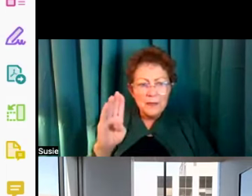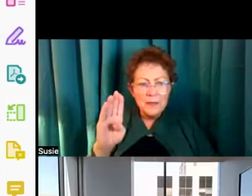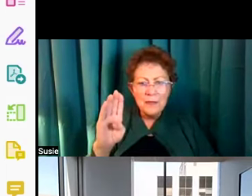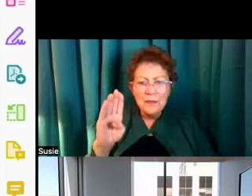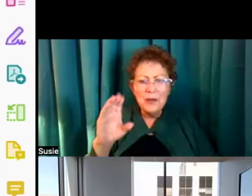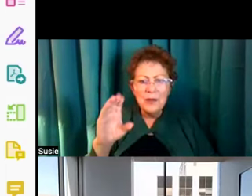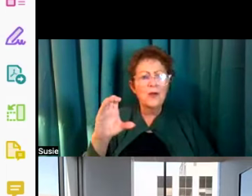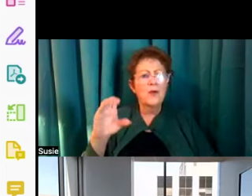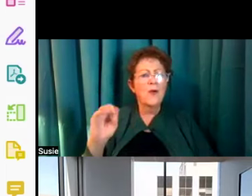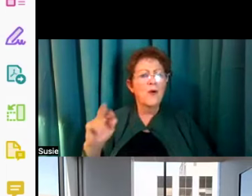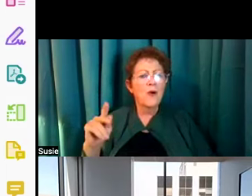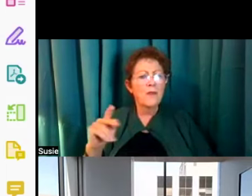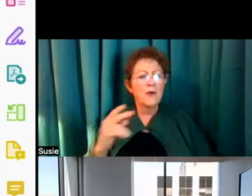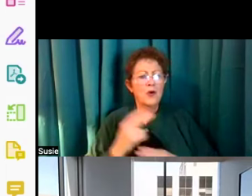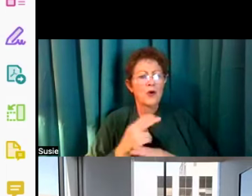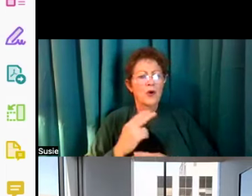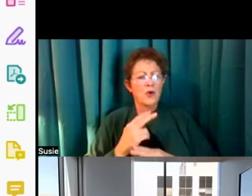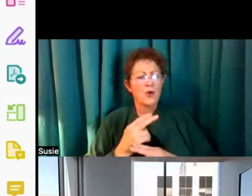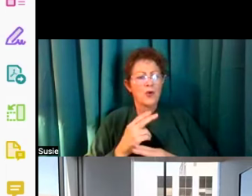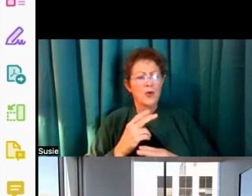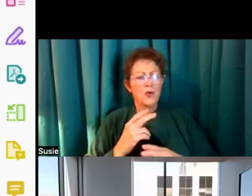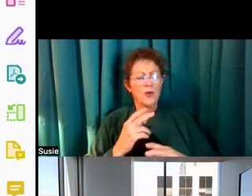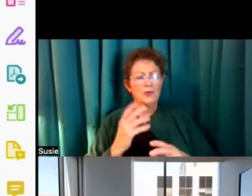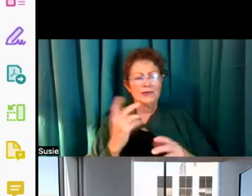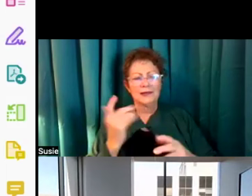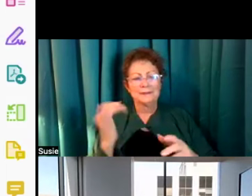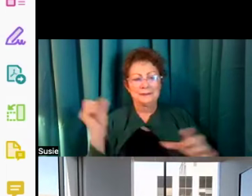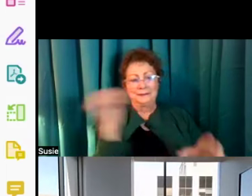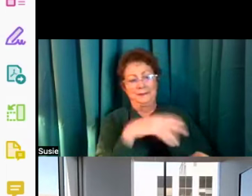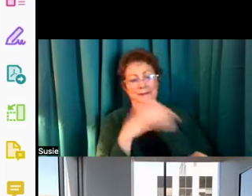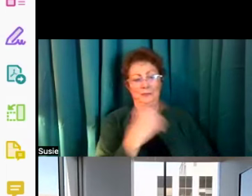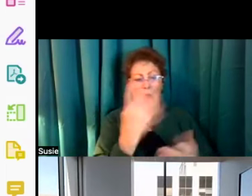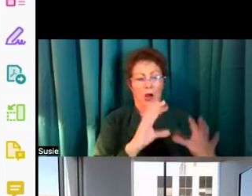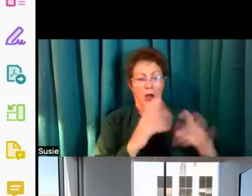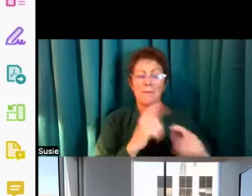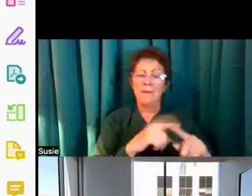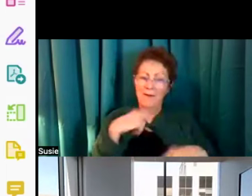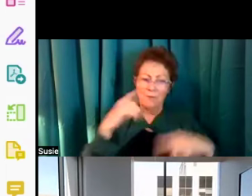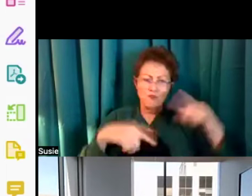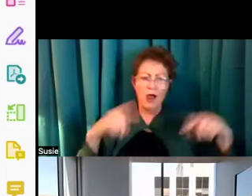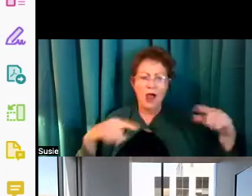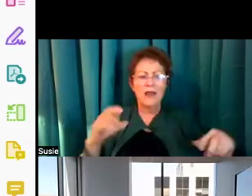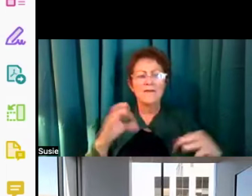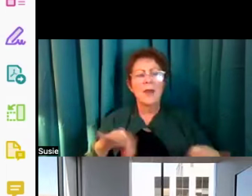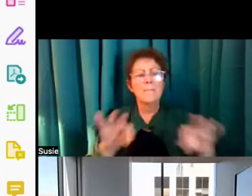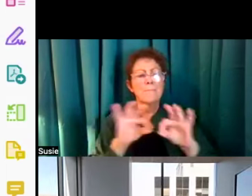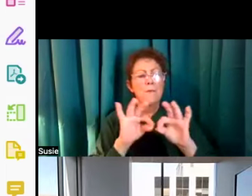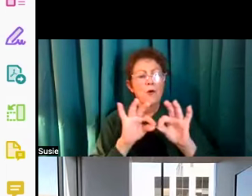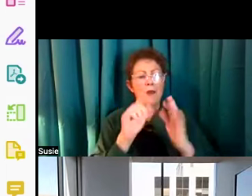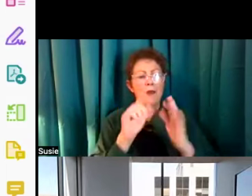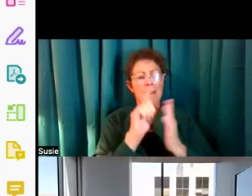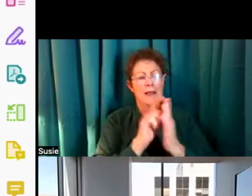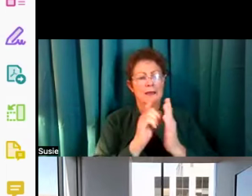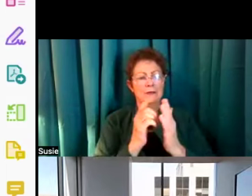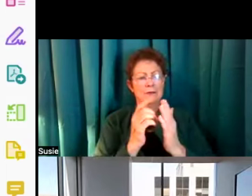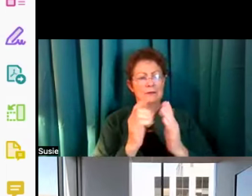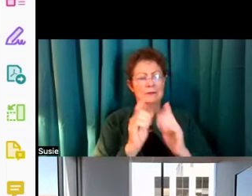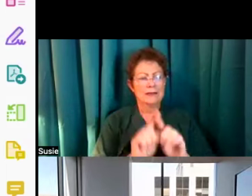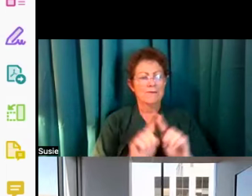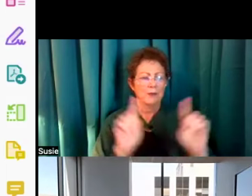to? People use it as a catch-all, but there are variety of important legal differences that are going to matter